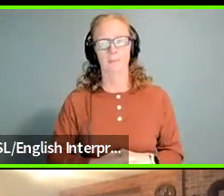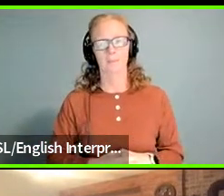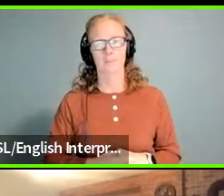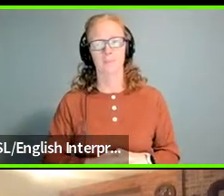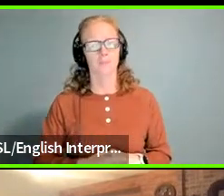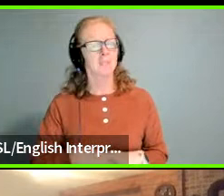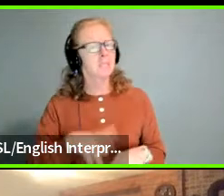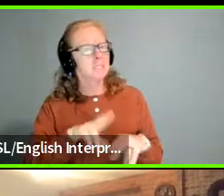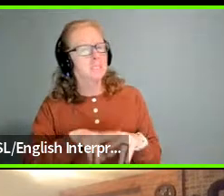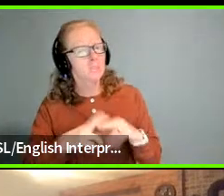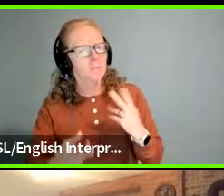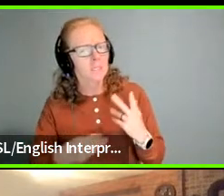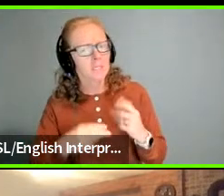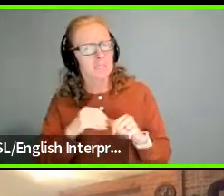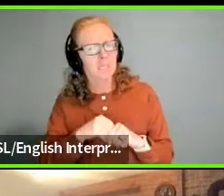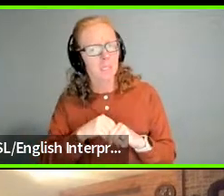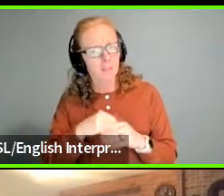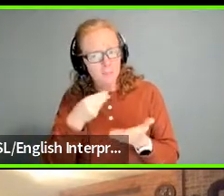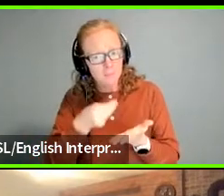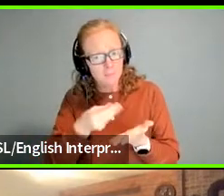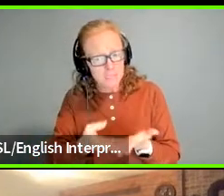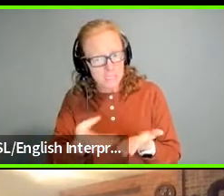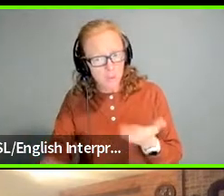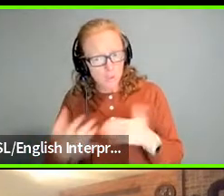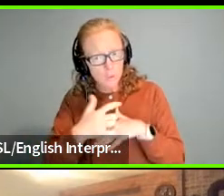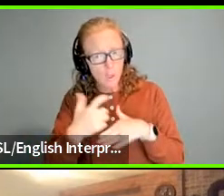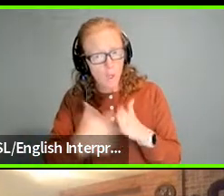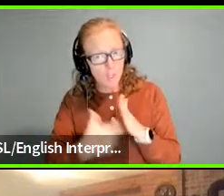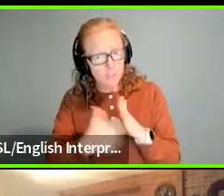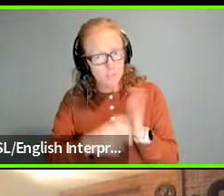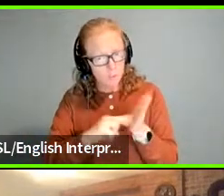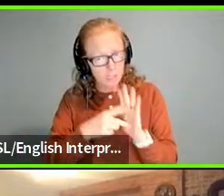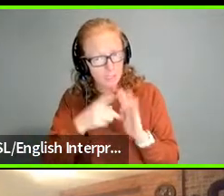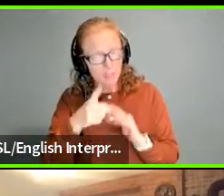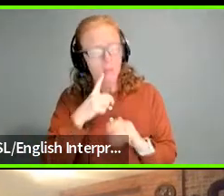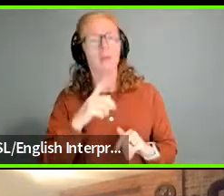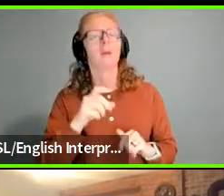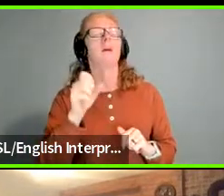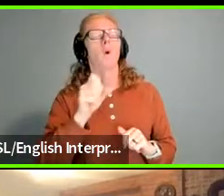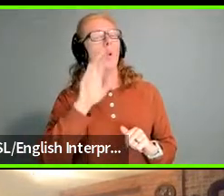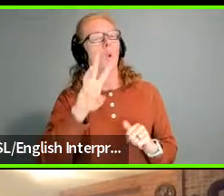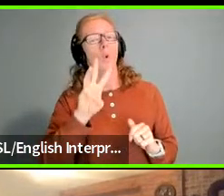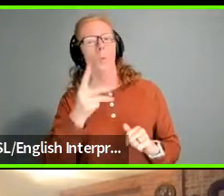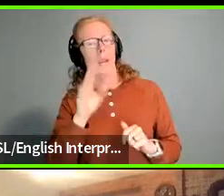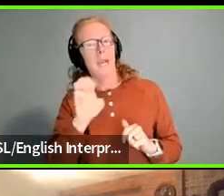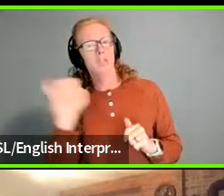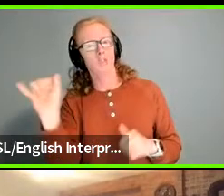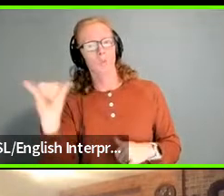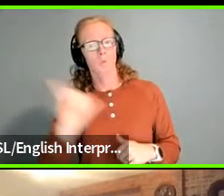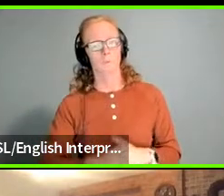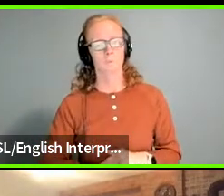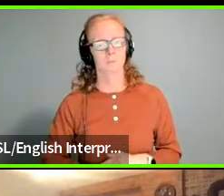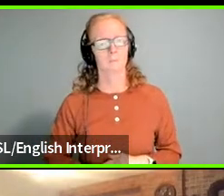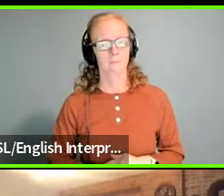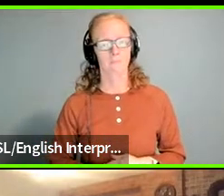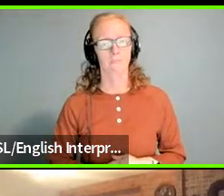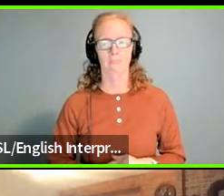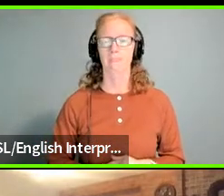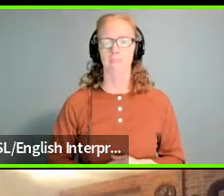A decrease in the materials cost and things like that, or even wages. Yeah.